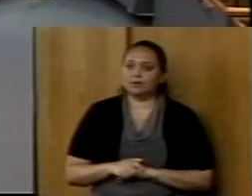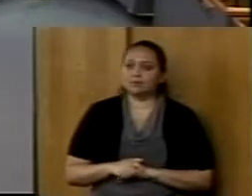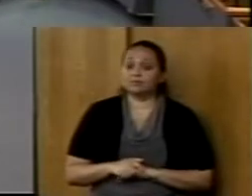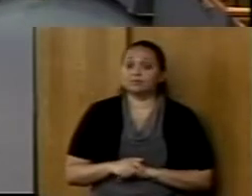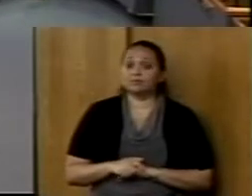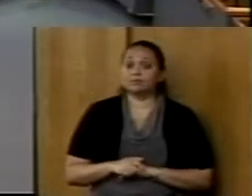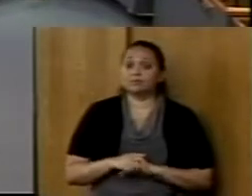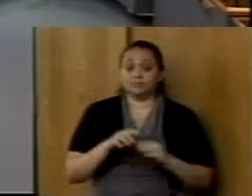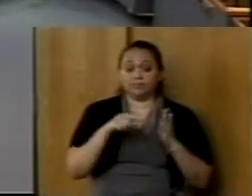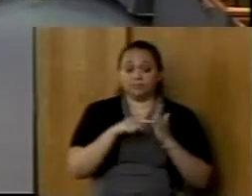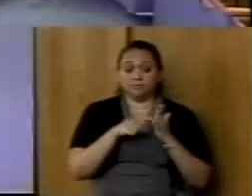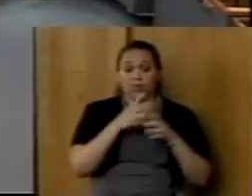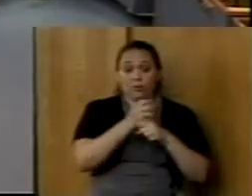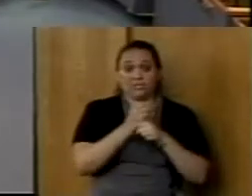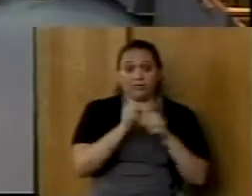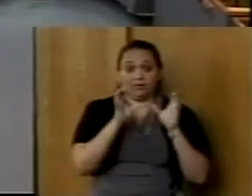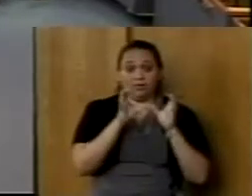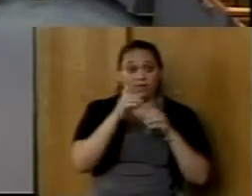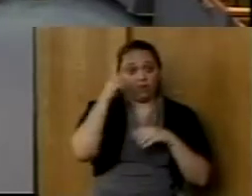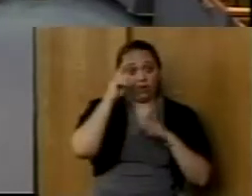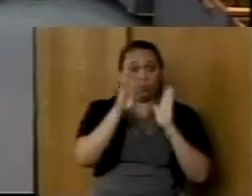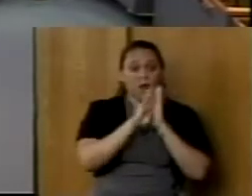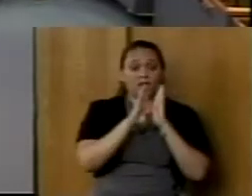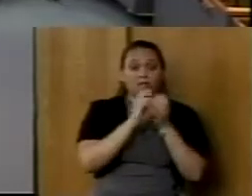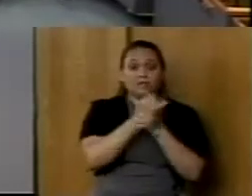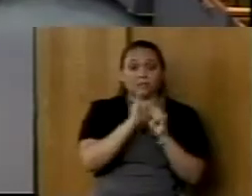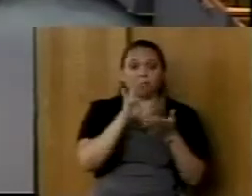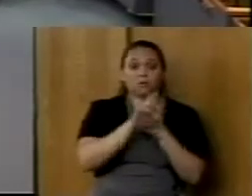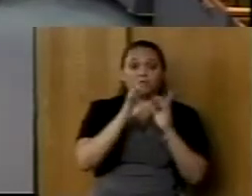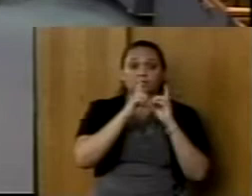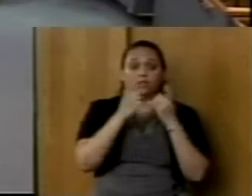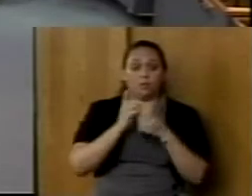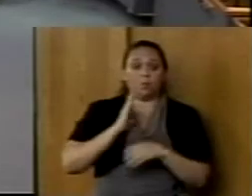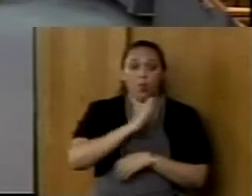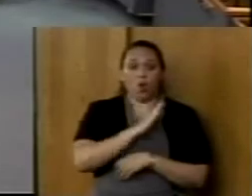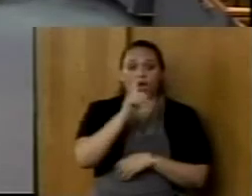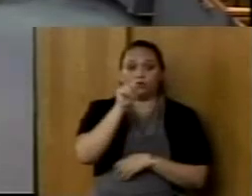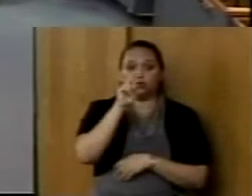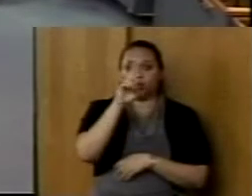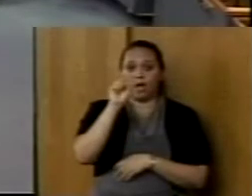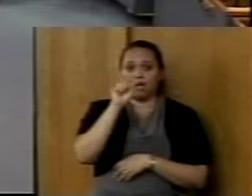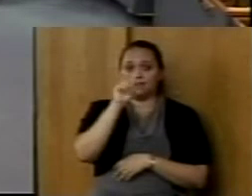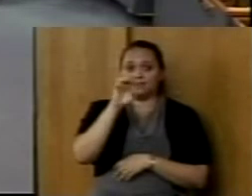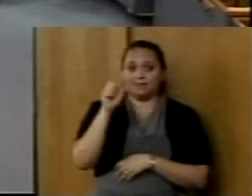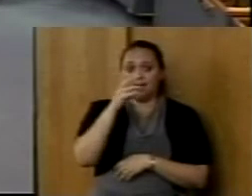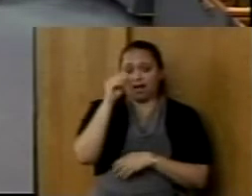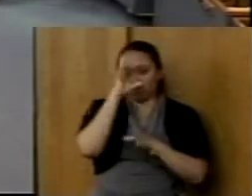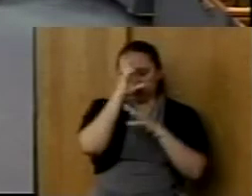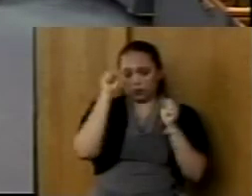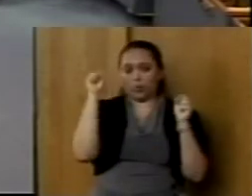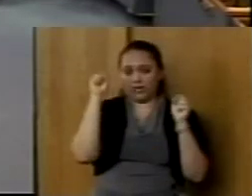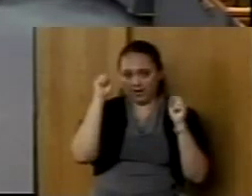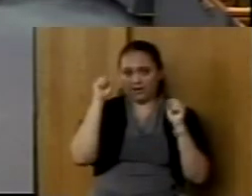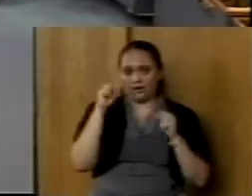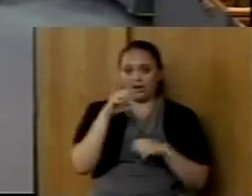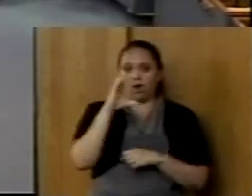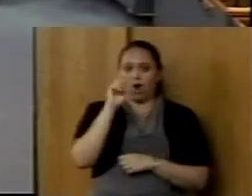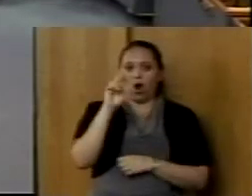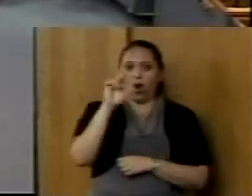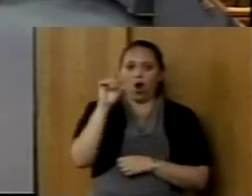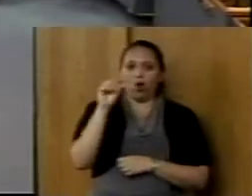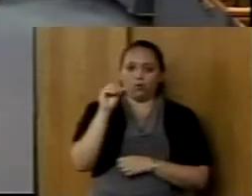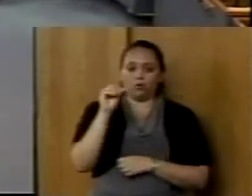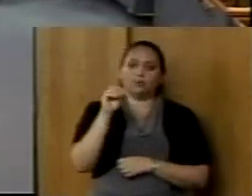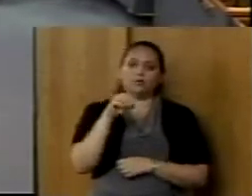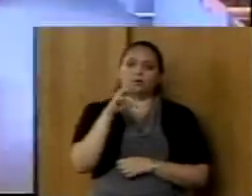Each player is receiving a certificate from the Brownsville Independent School District, from the Board of Trustees, and Superintendent Carl Montoya, recognizing,